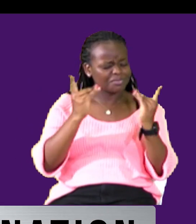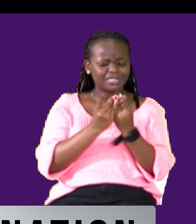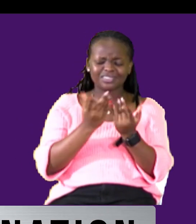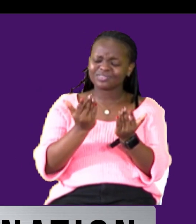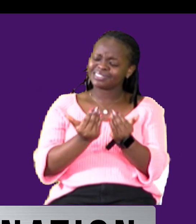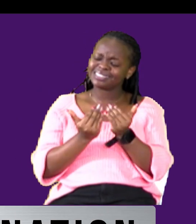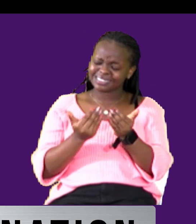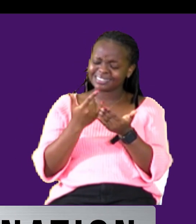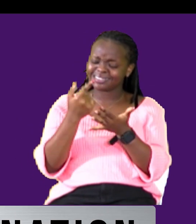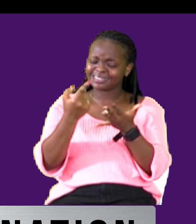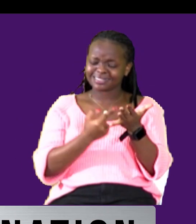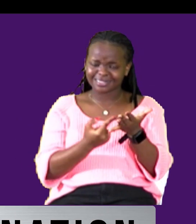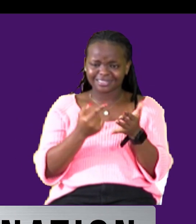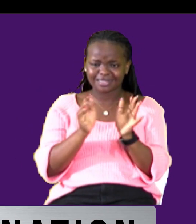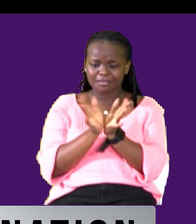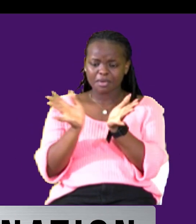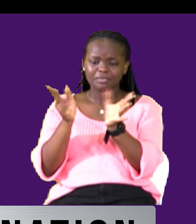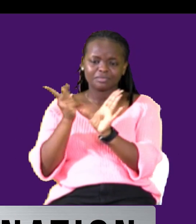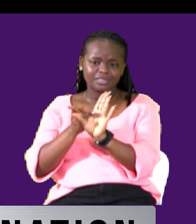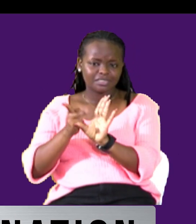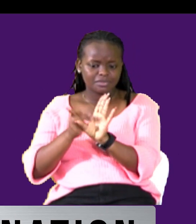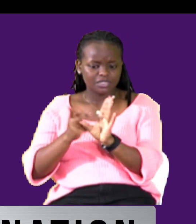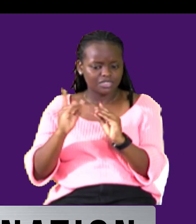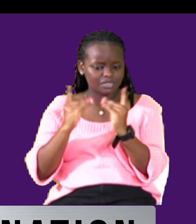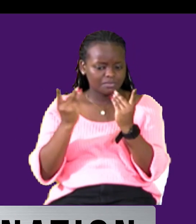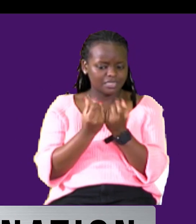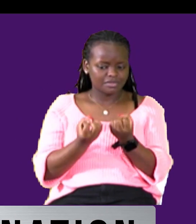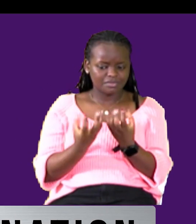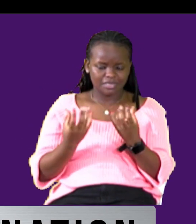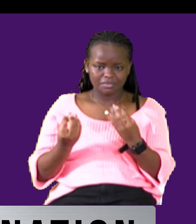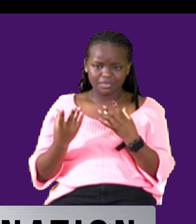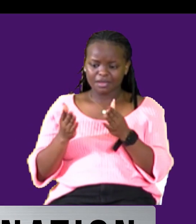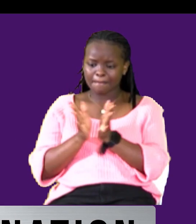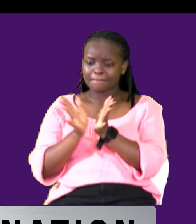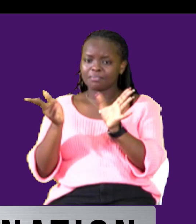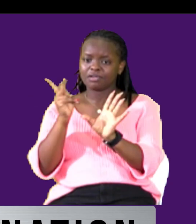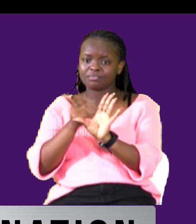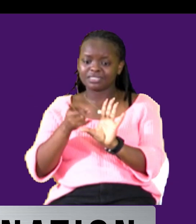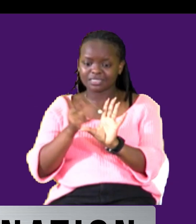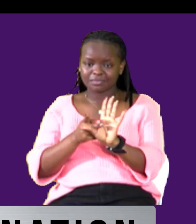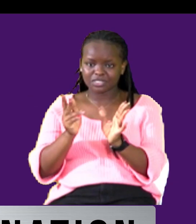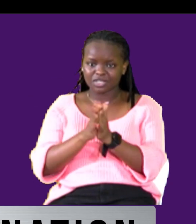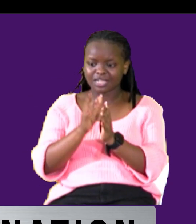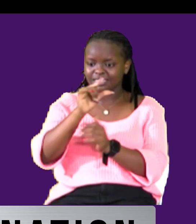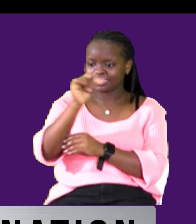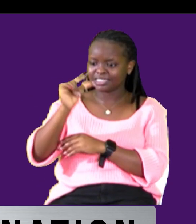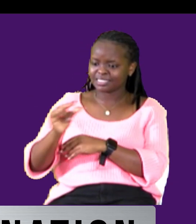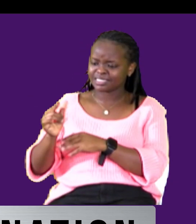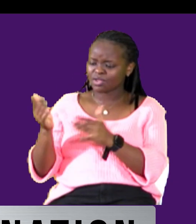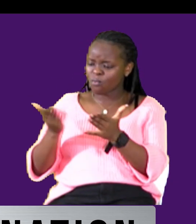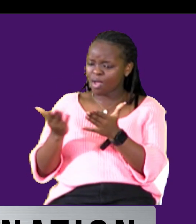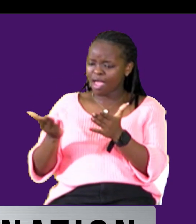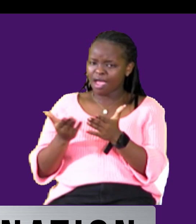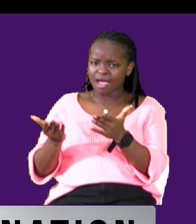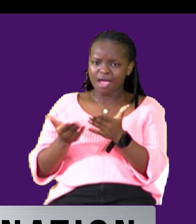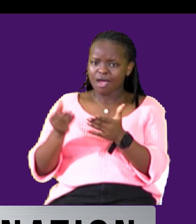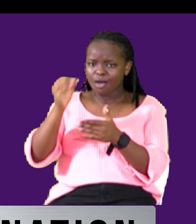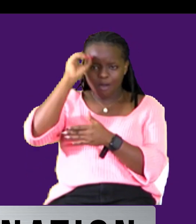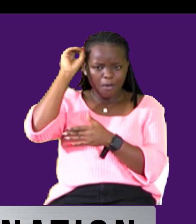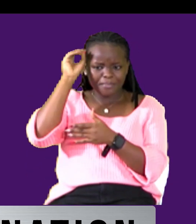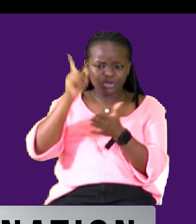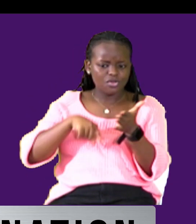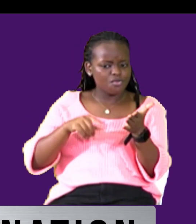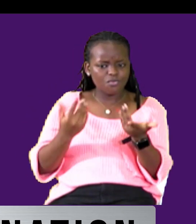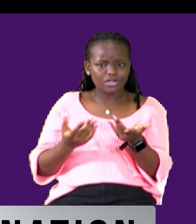around the country, don't you think? Very vibrant. Yes. Mambo ya public participation agencies, where are you at? What's your opinion on issues of